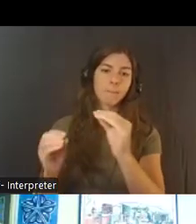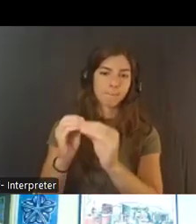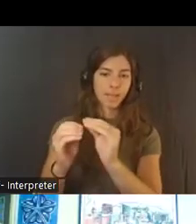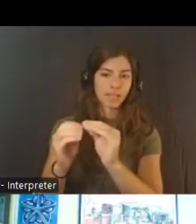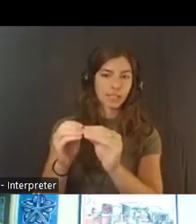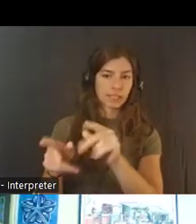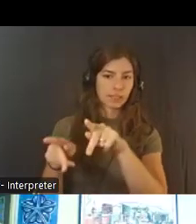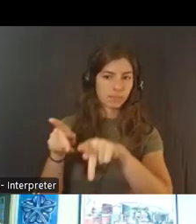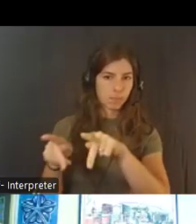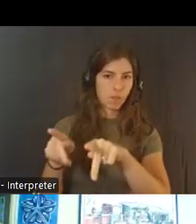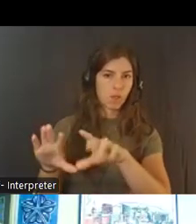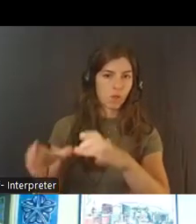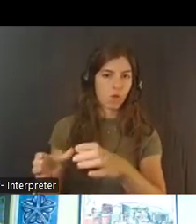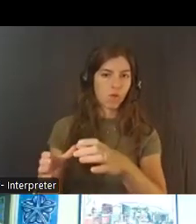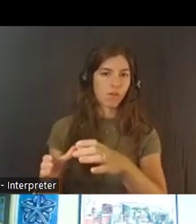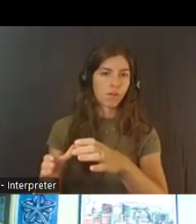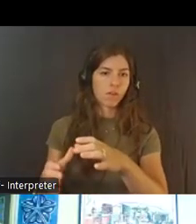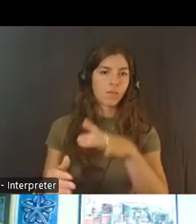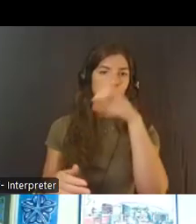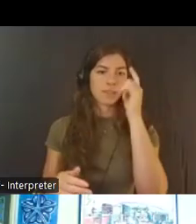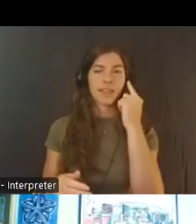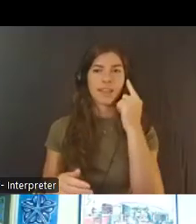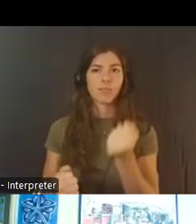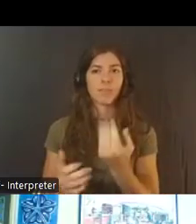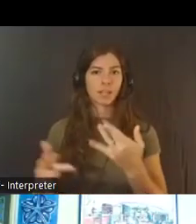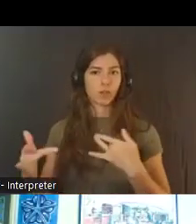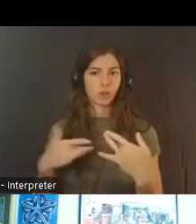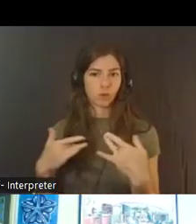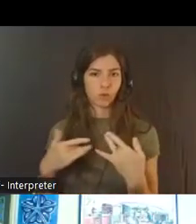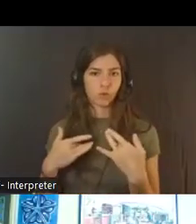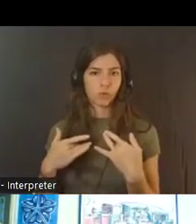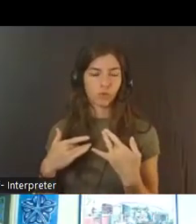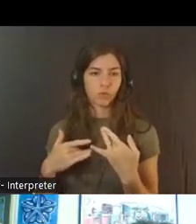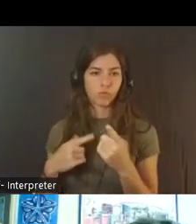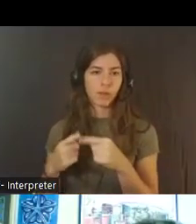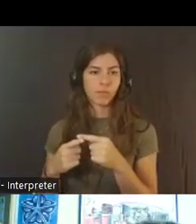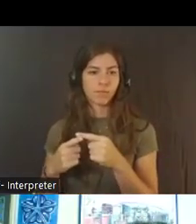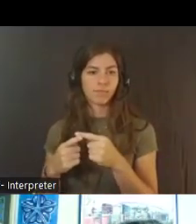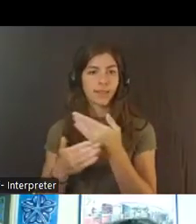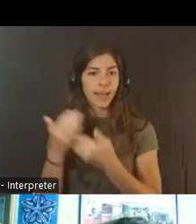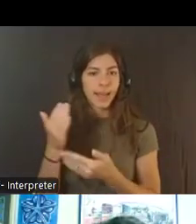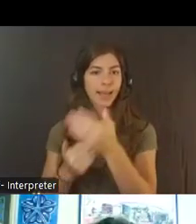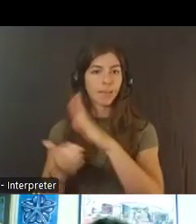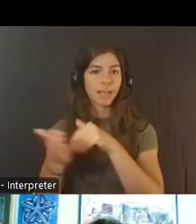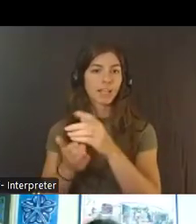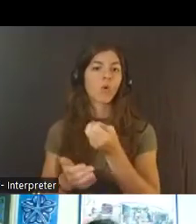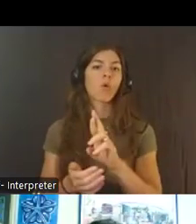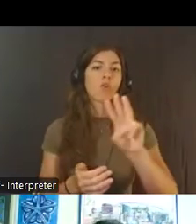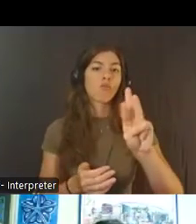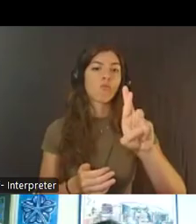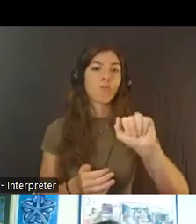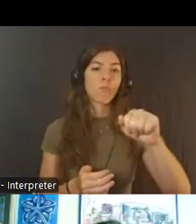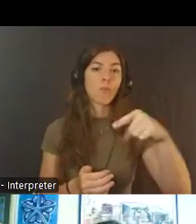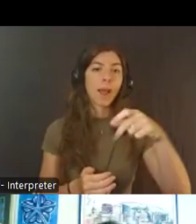folks to get them on board. Because I think there's a lot of concerns around either hand painting or wraps on vehicles and what that means.